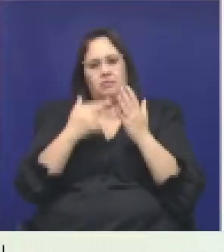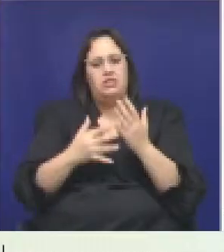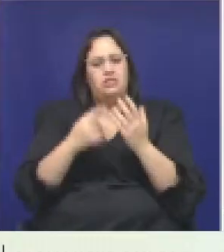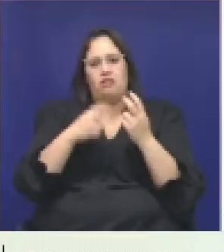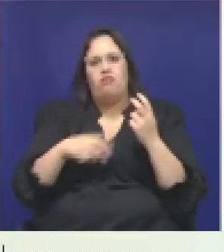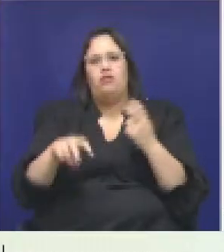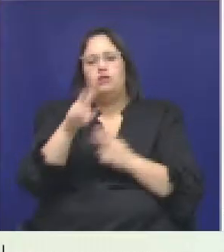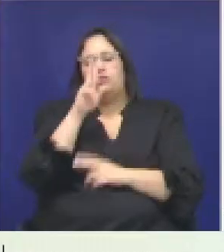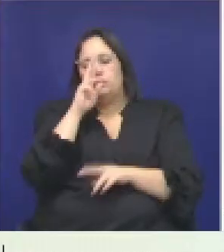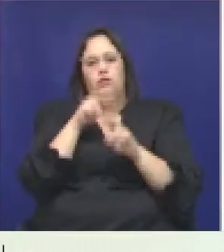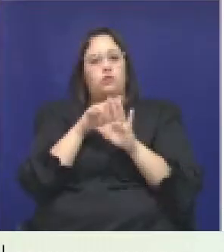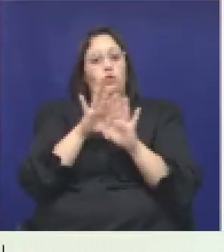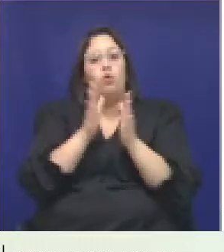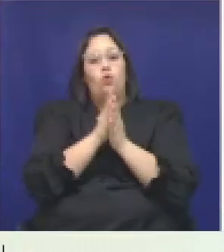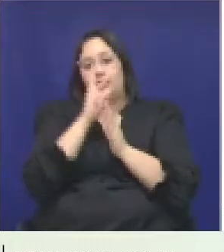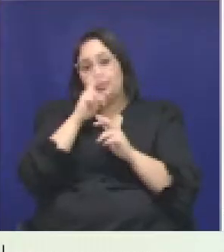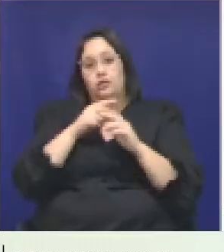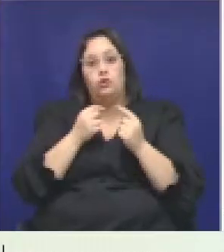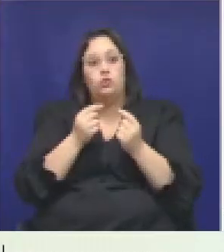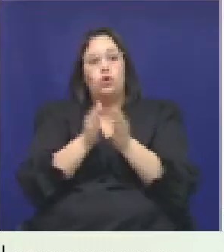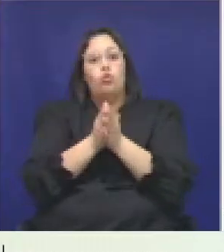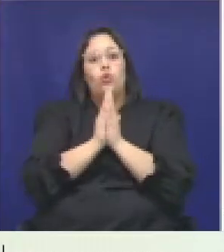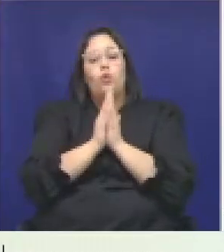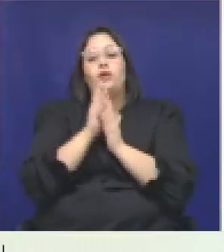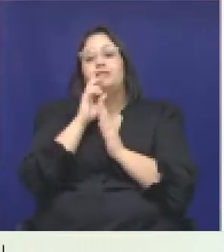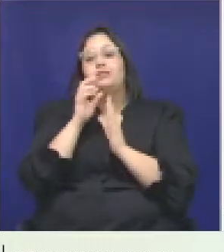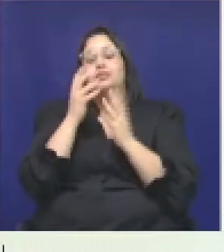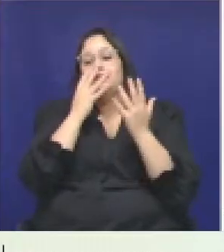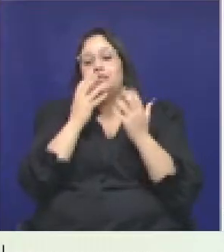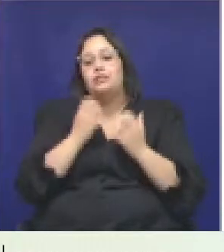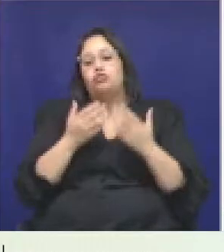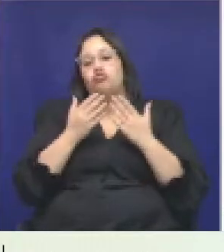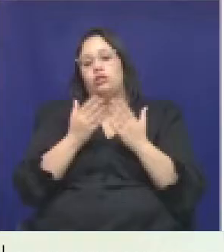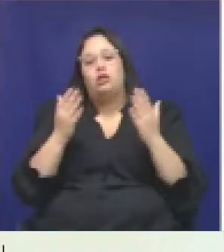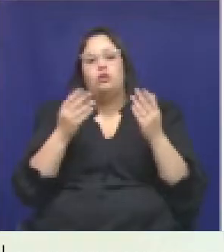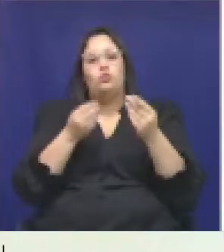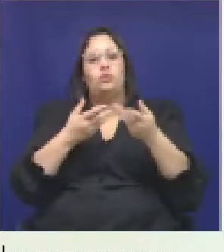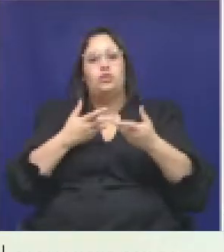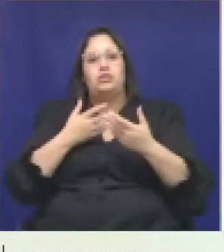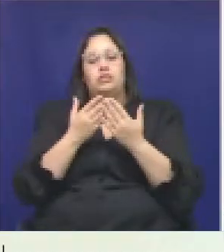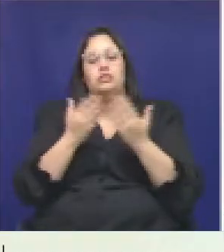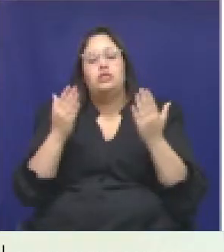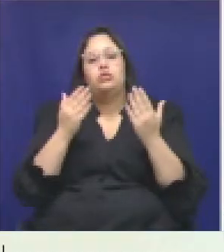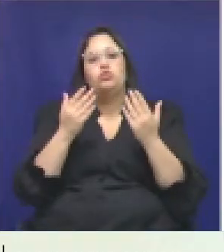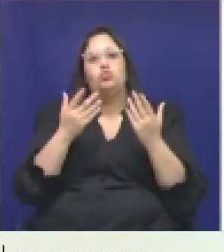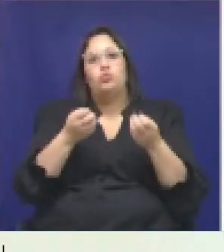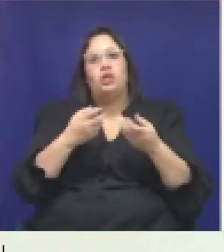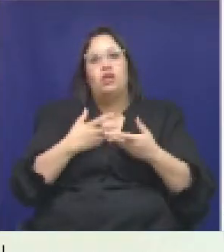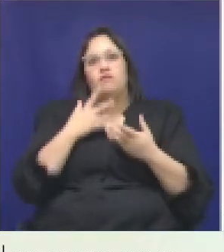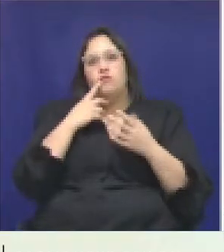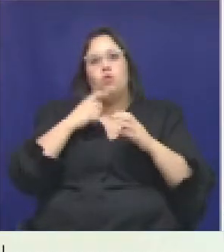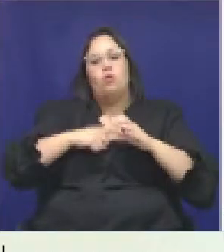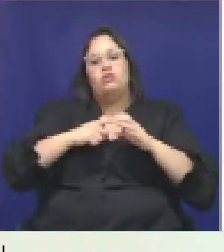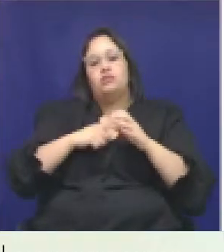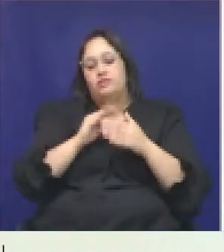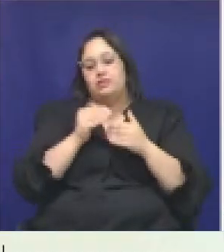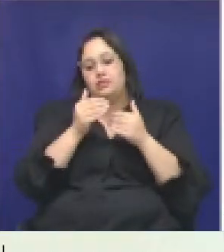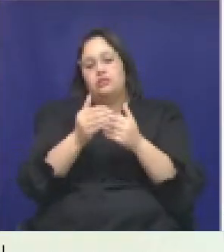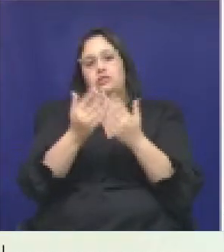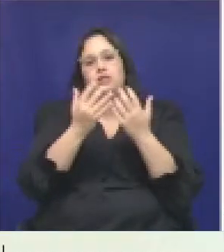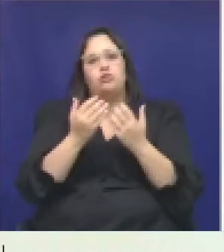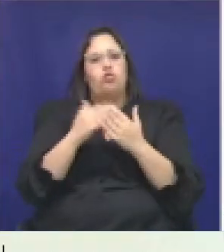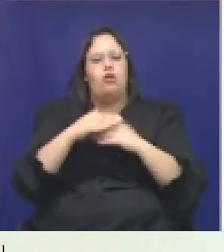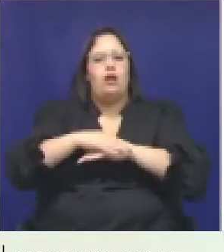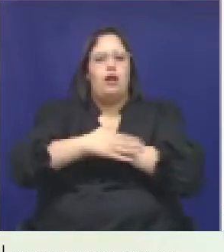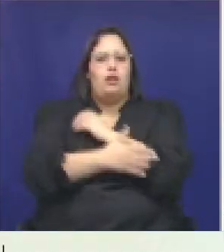junket. All that is required is to request the Statistician General to provide information on the quantitative state of our country.